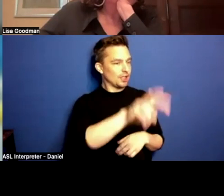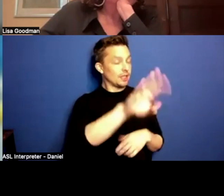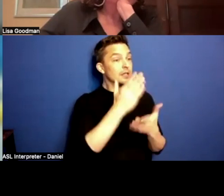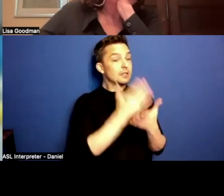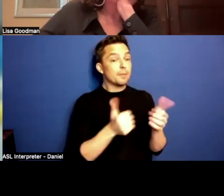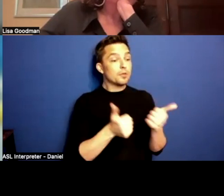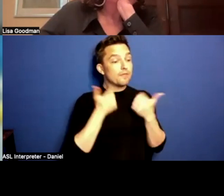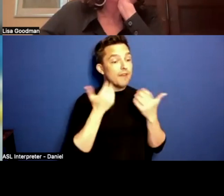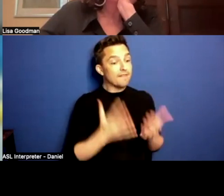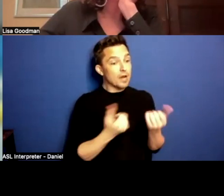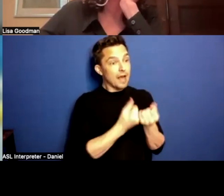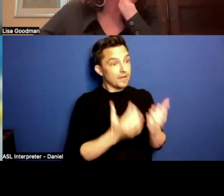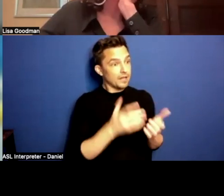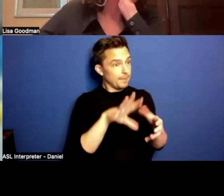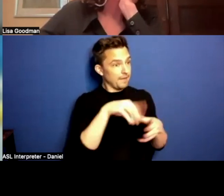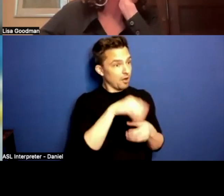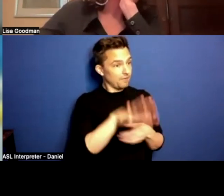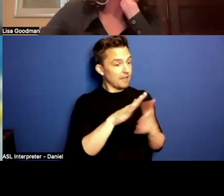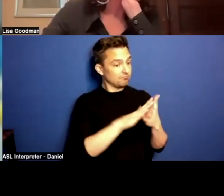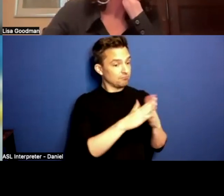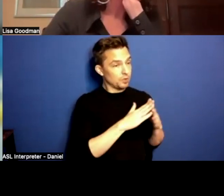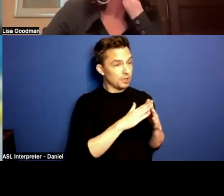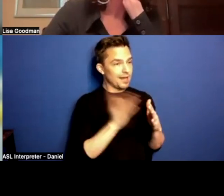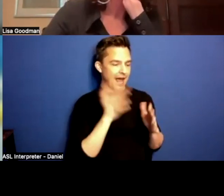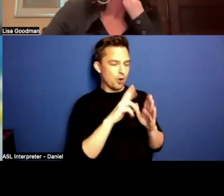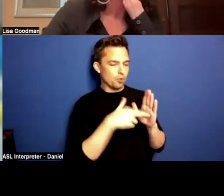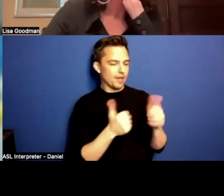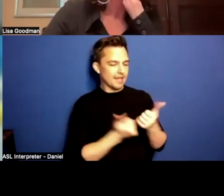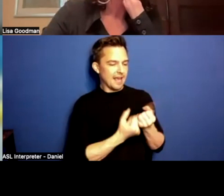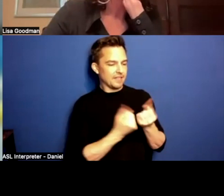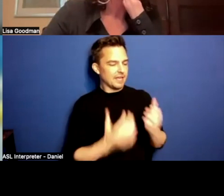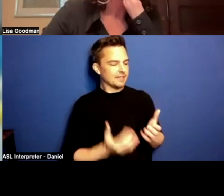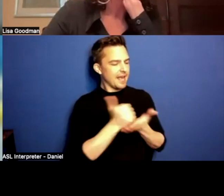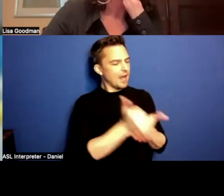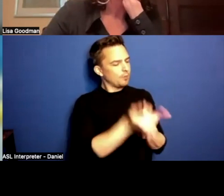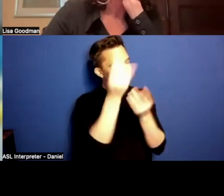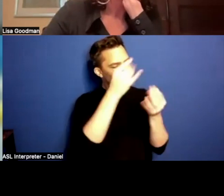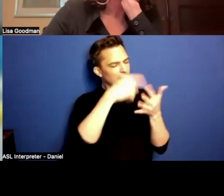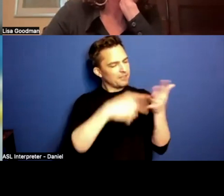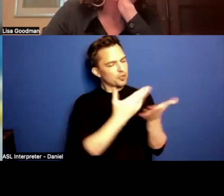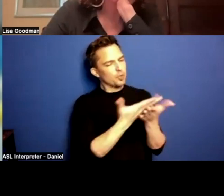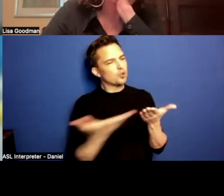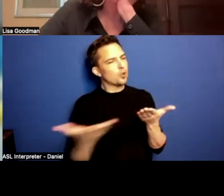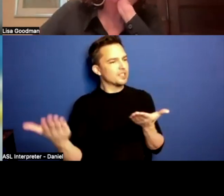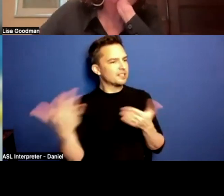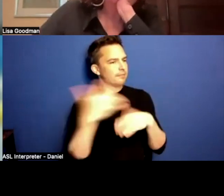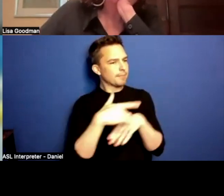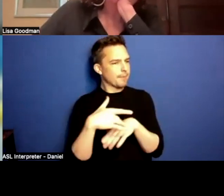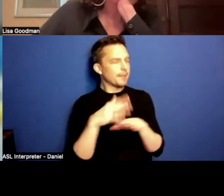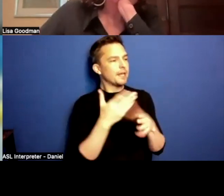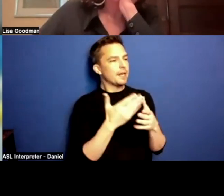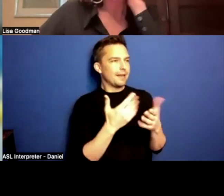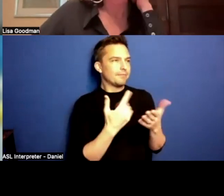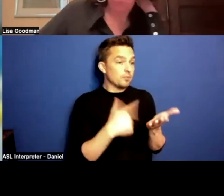be a part of that community. And our role as advocates is to help you think about those resources. And there are times that we've kind of talked